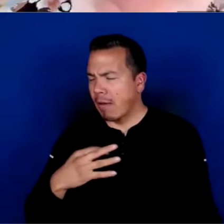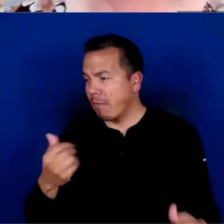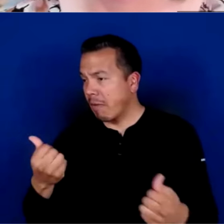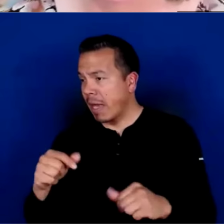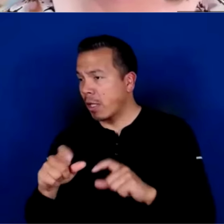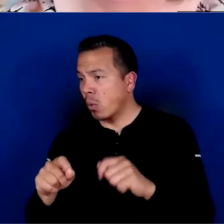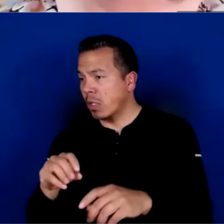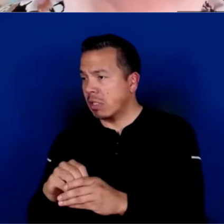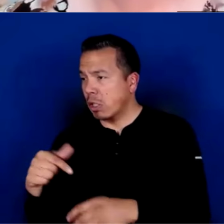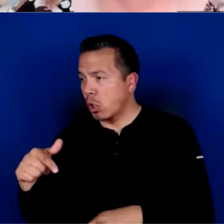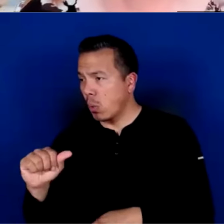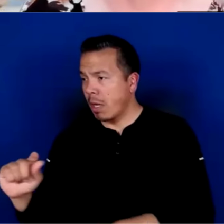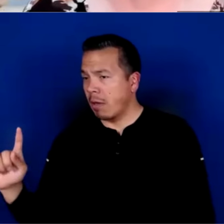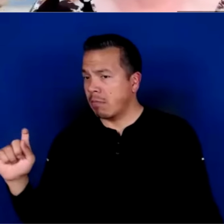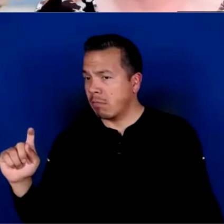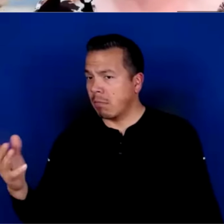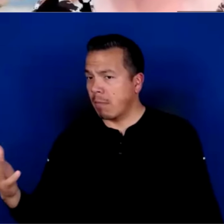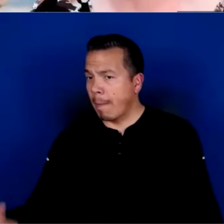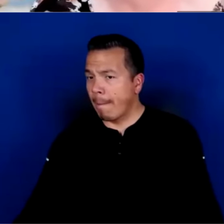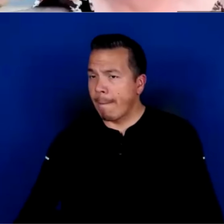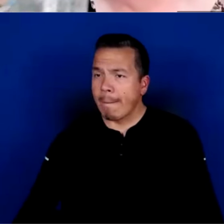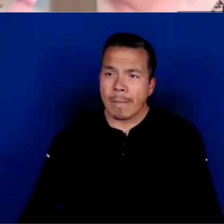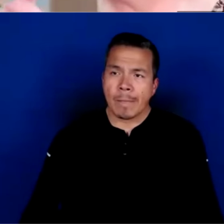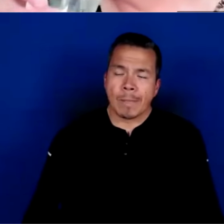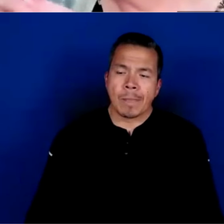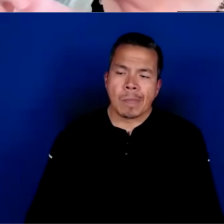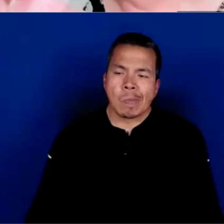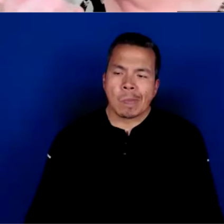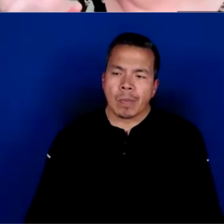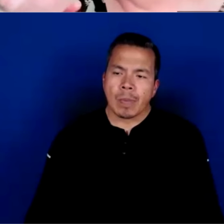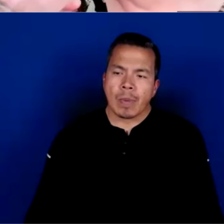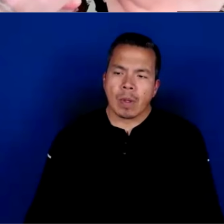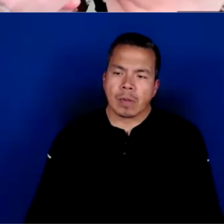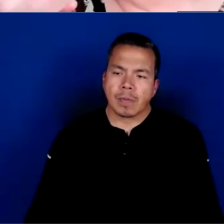Q&A box that we need to address at this point.